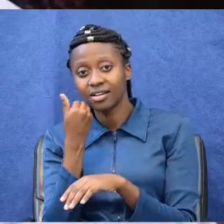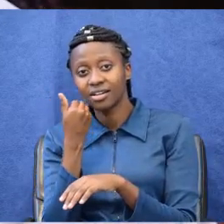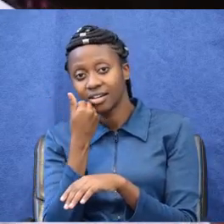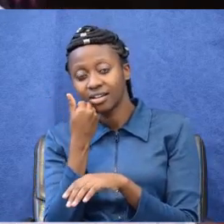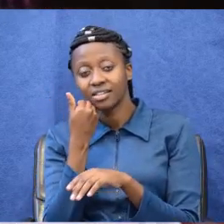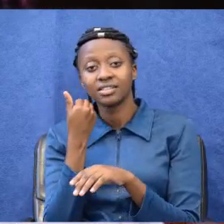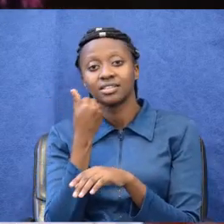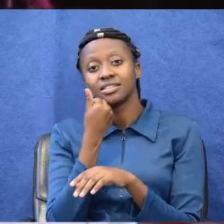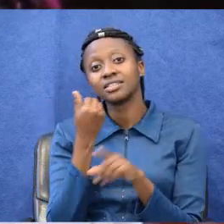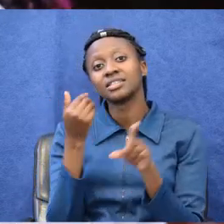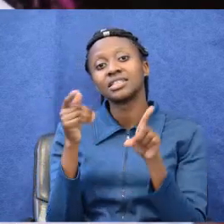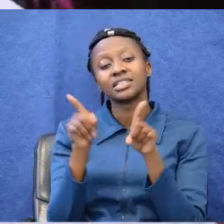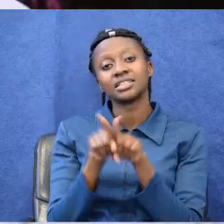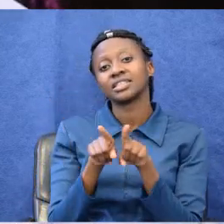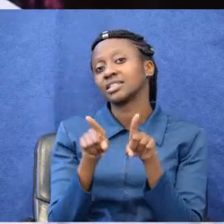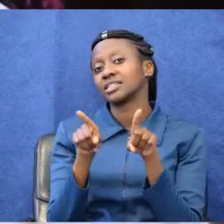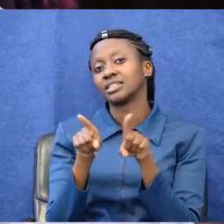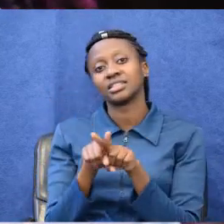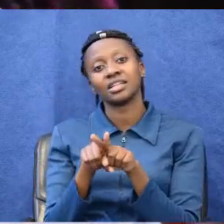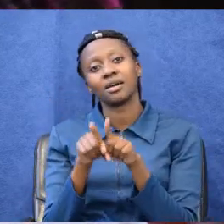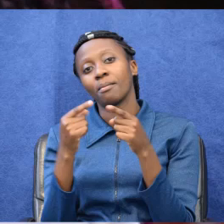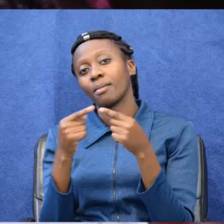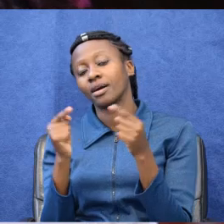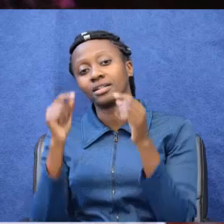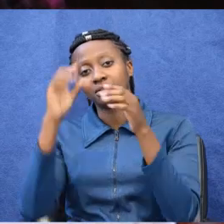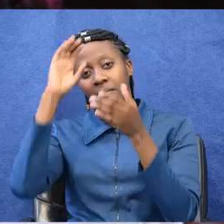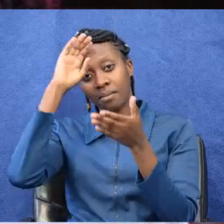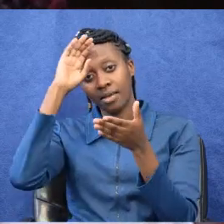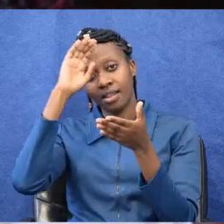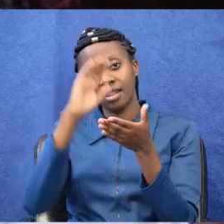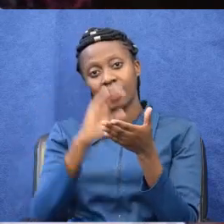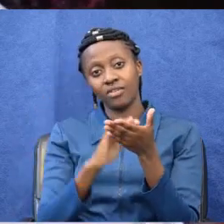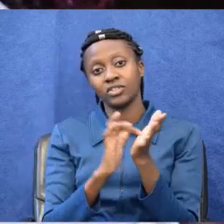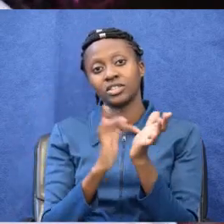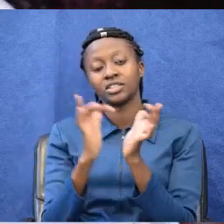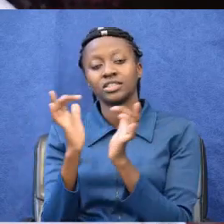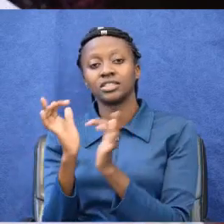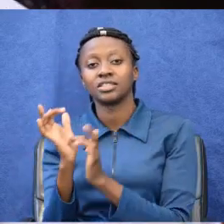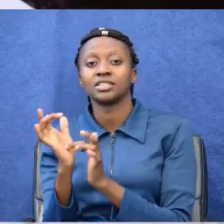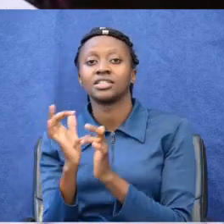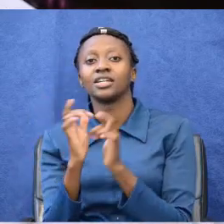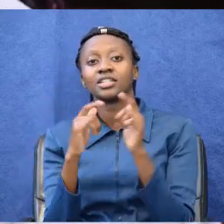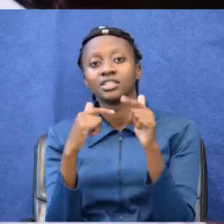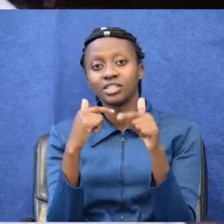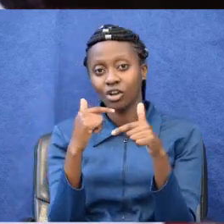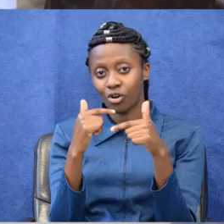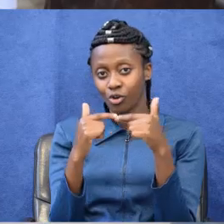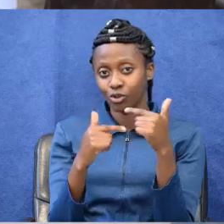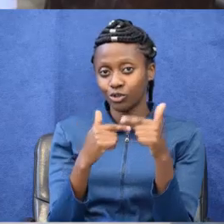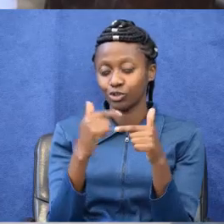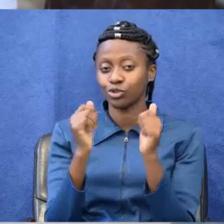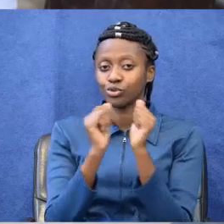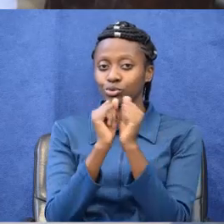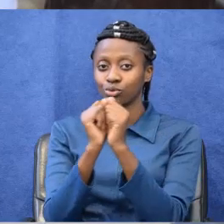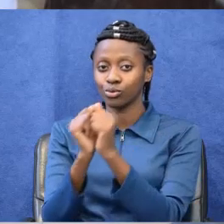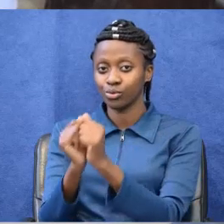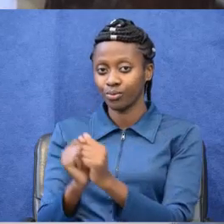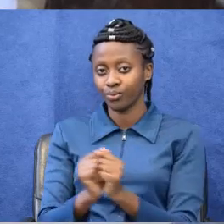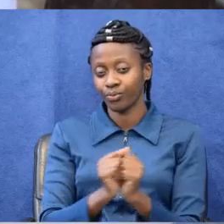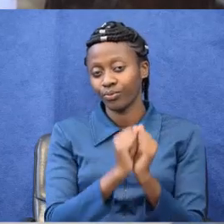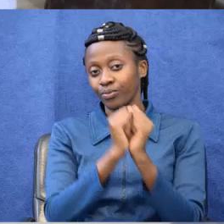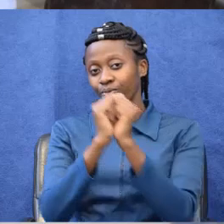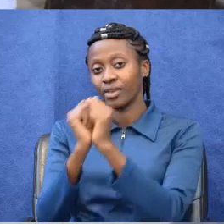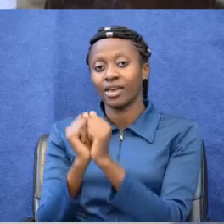our lives. Believe in Jesus, he will be yours.